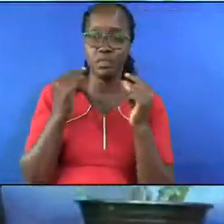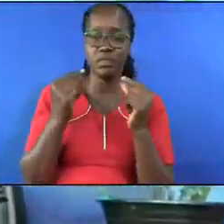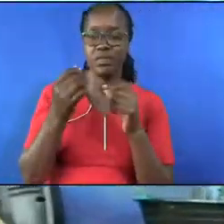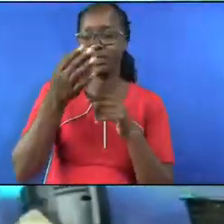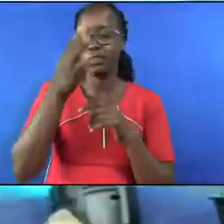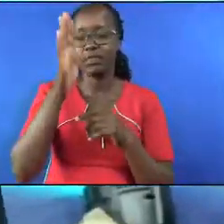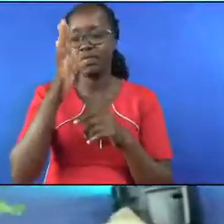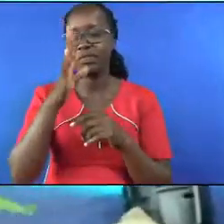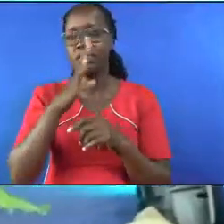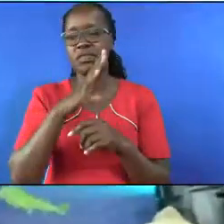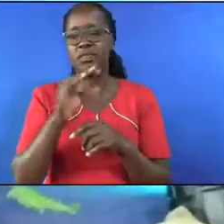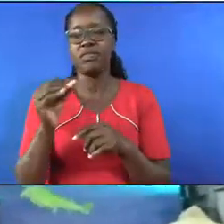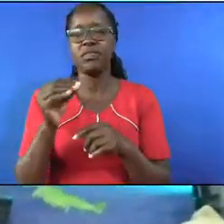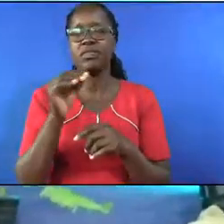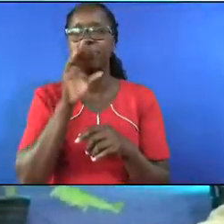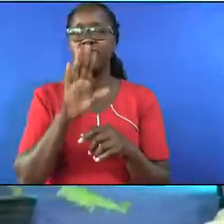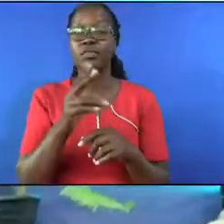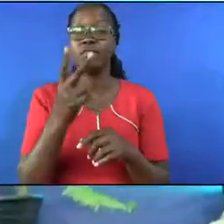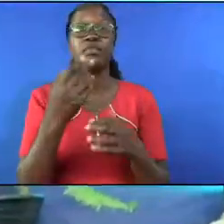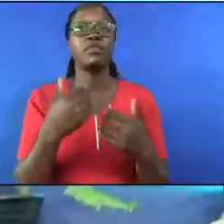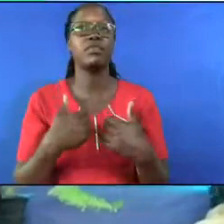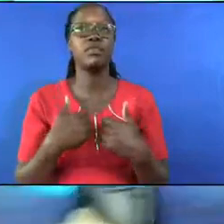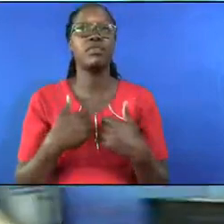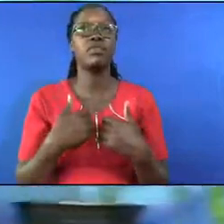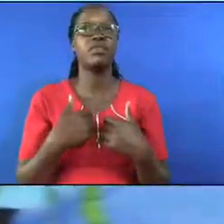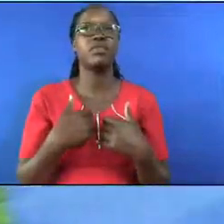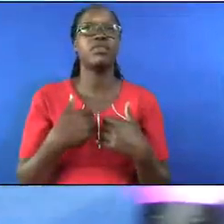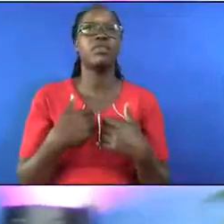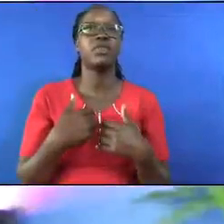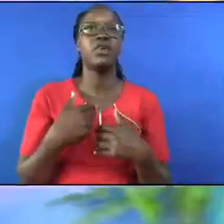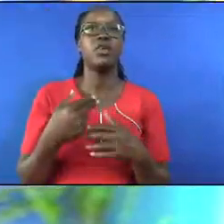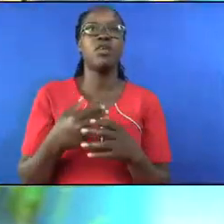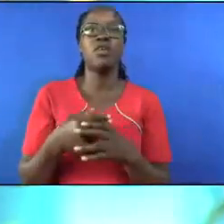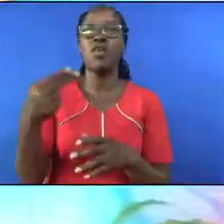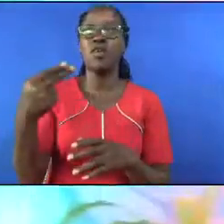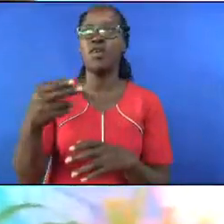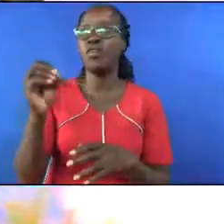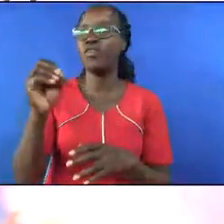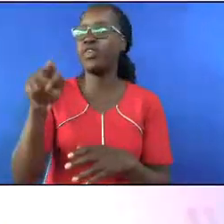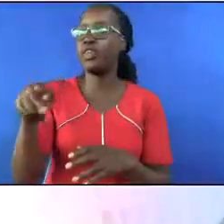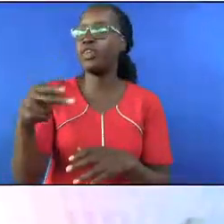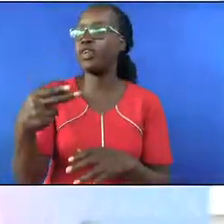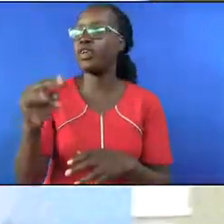of God, and he had sons. What are the name of Eli's sons? Children? Someone?